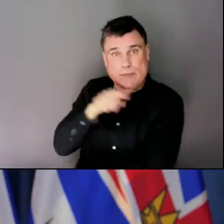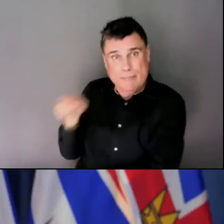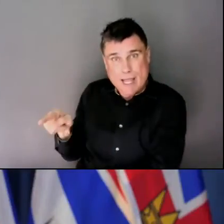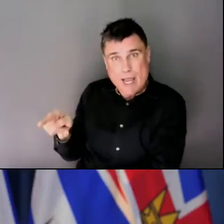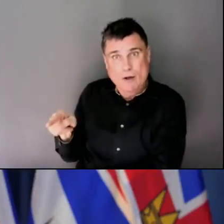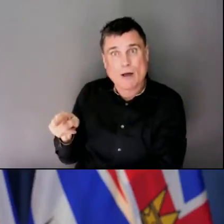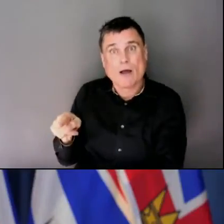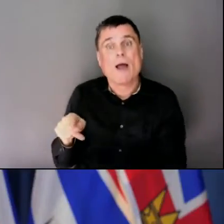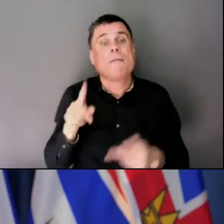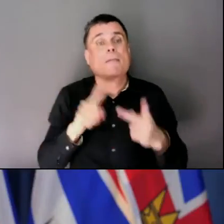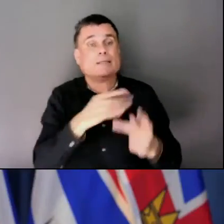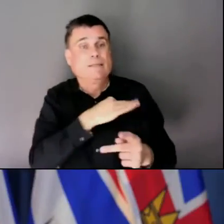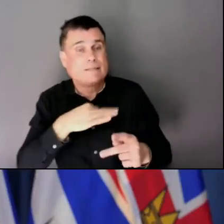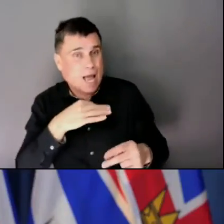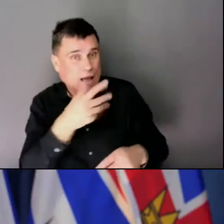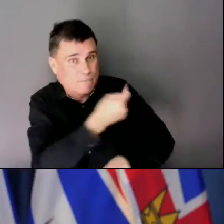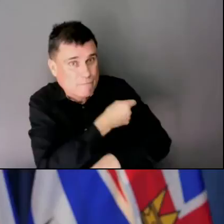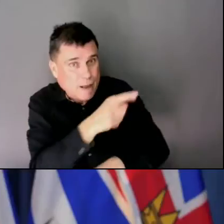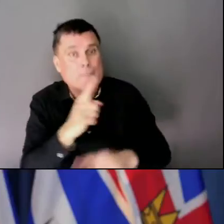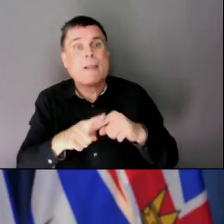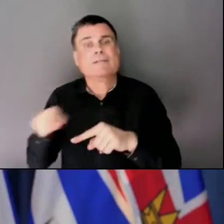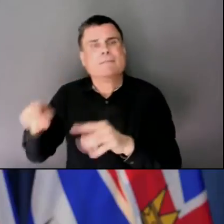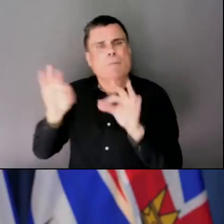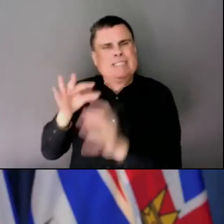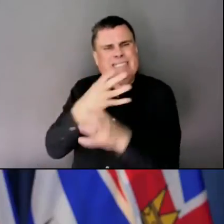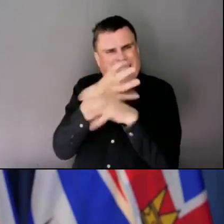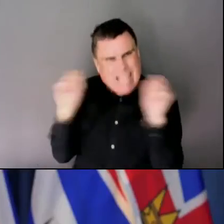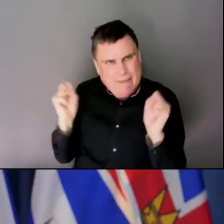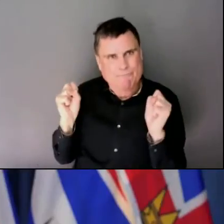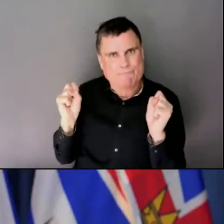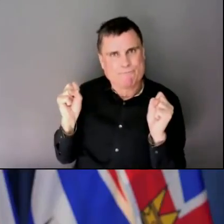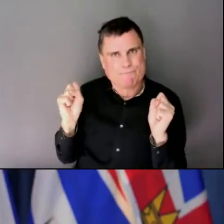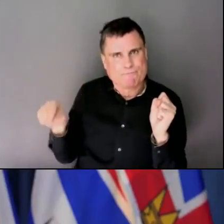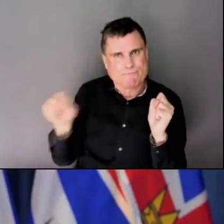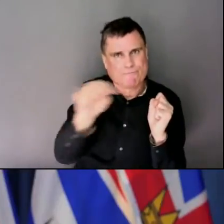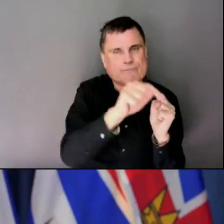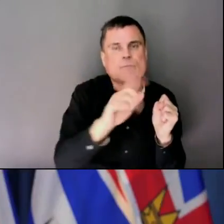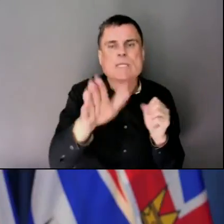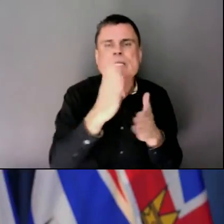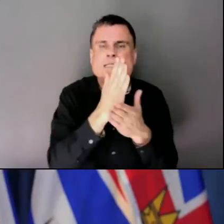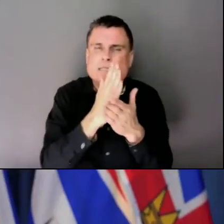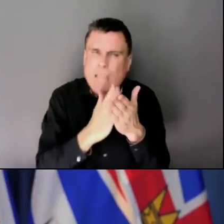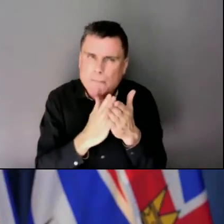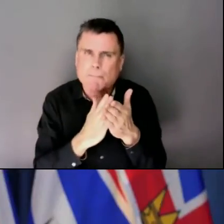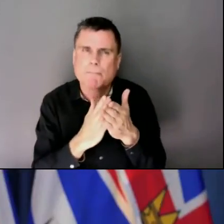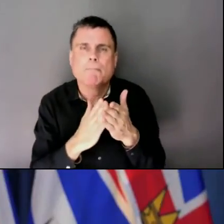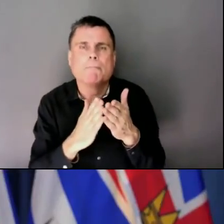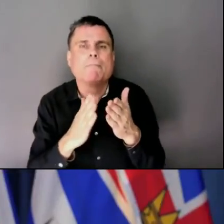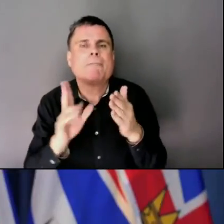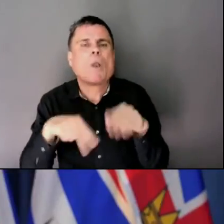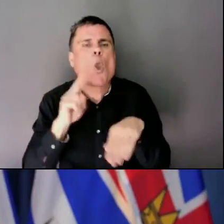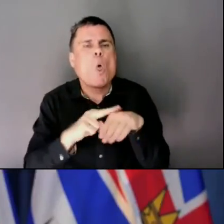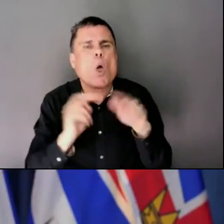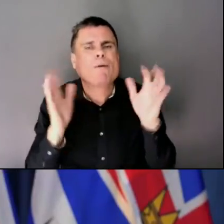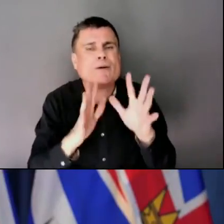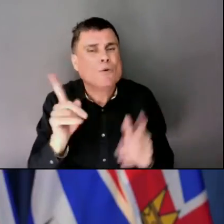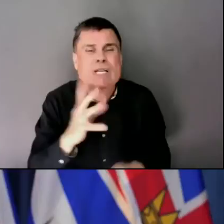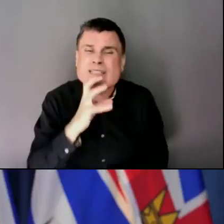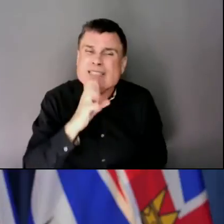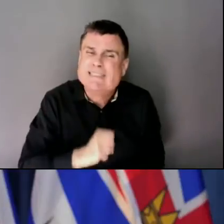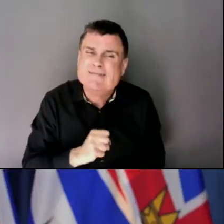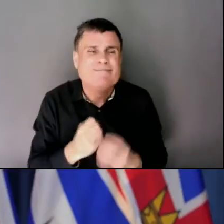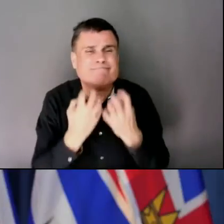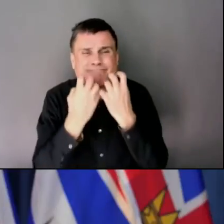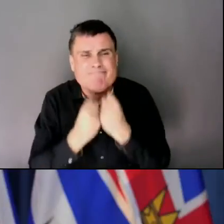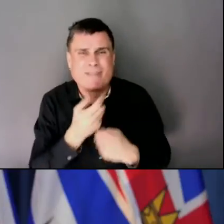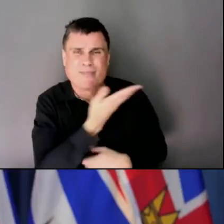to try and return to some sense of normalcy in long-term care, which is so important to the lives of people and to their overall health as